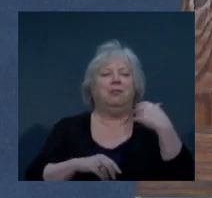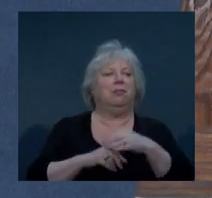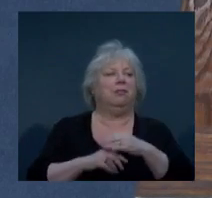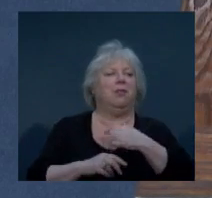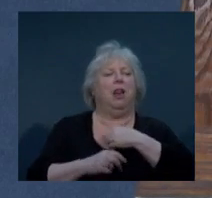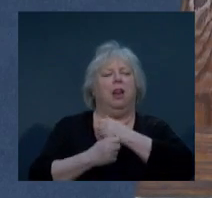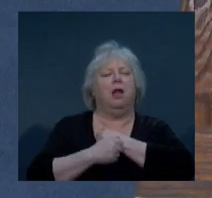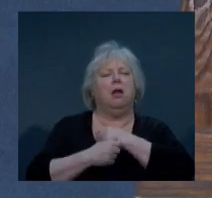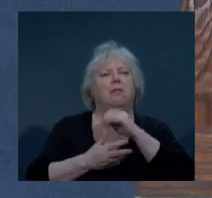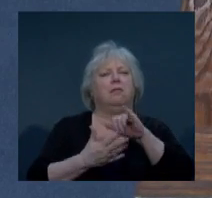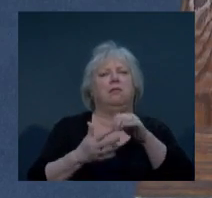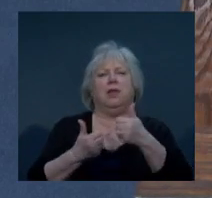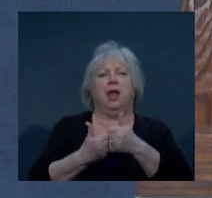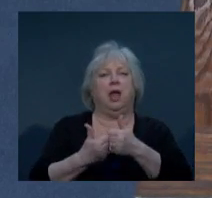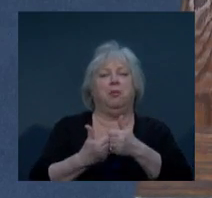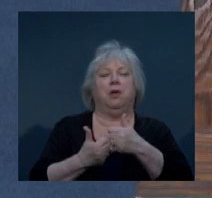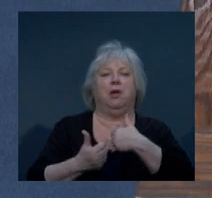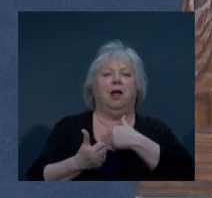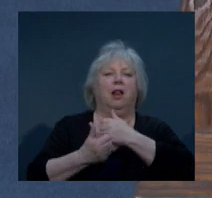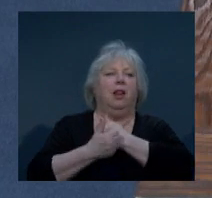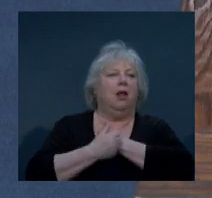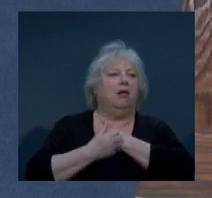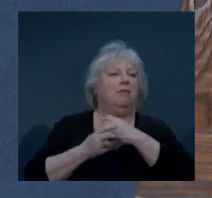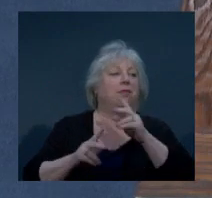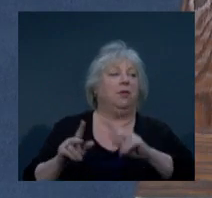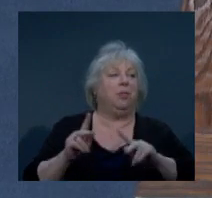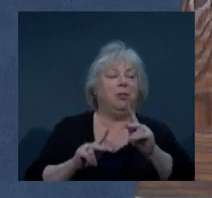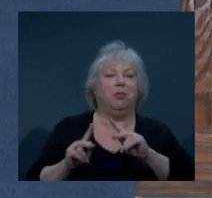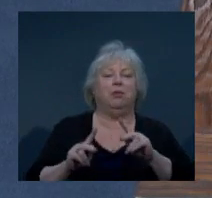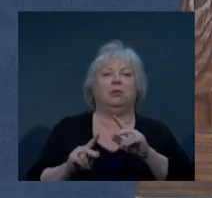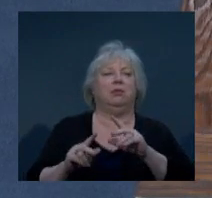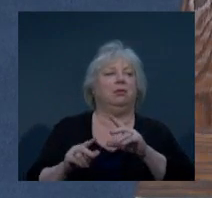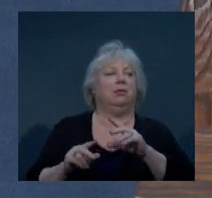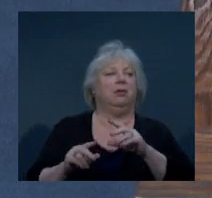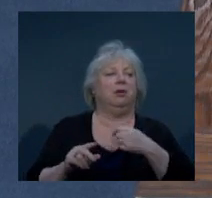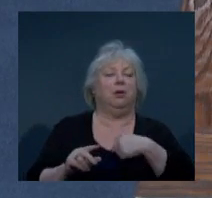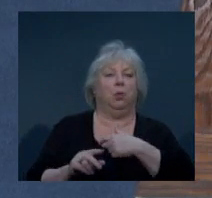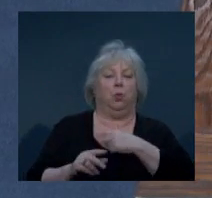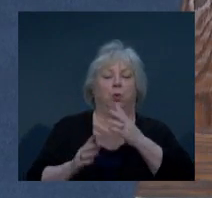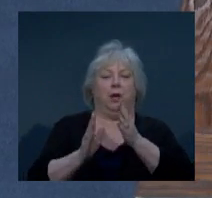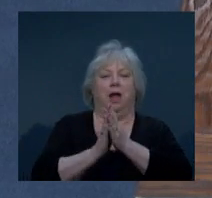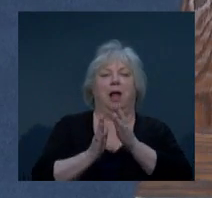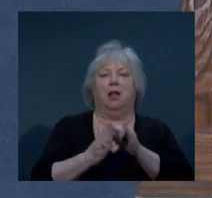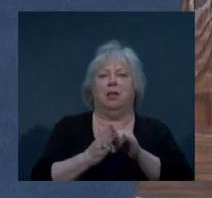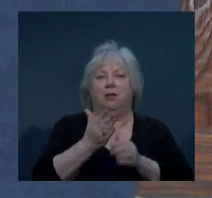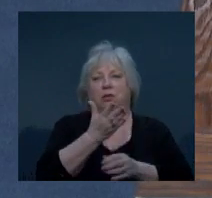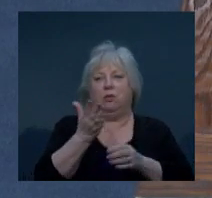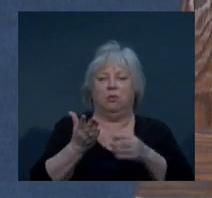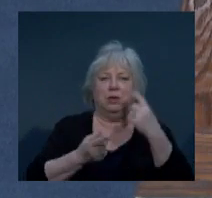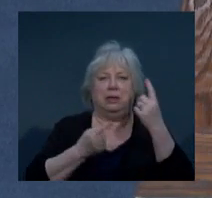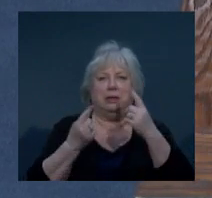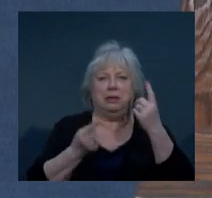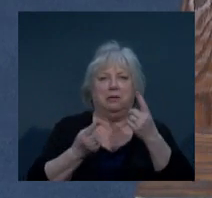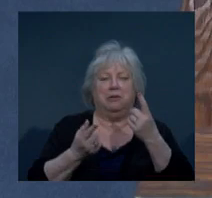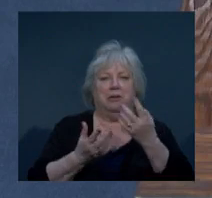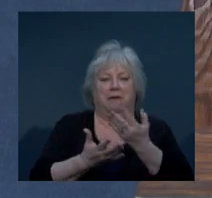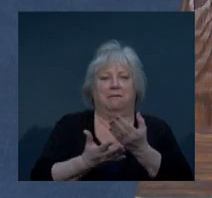I love the game. I love the people. We're asking that you guys consider the fact